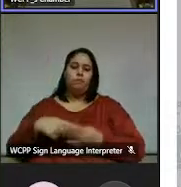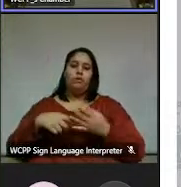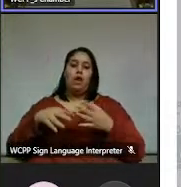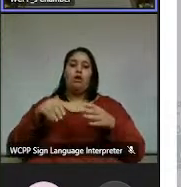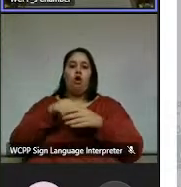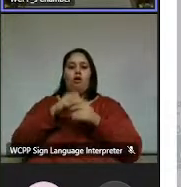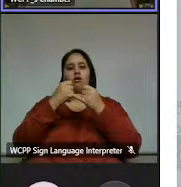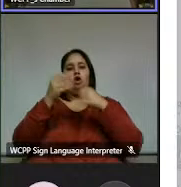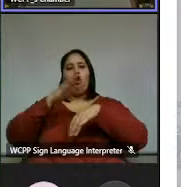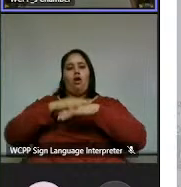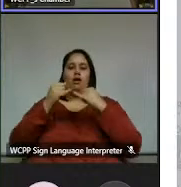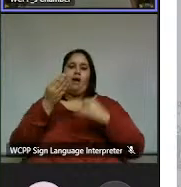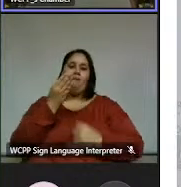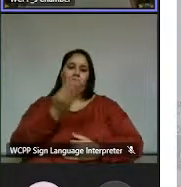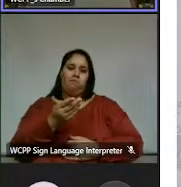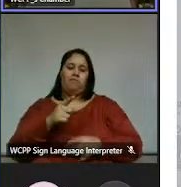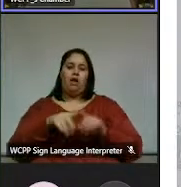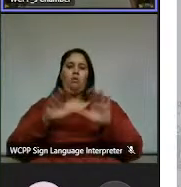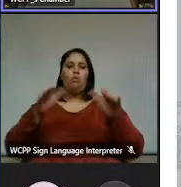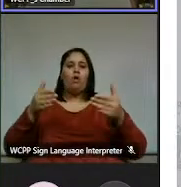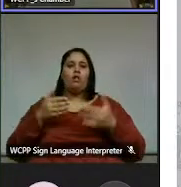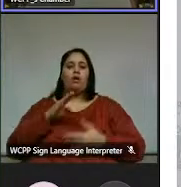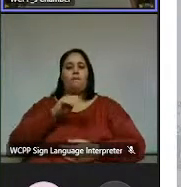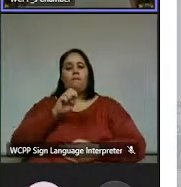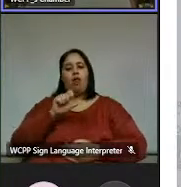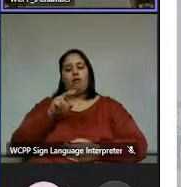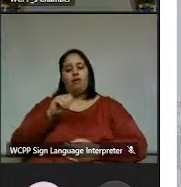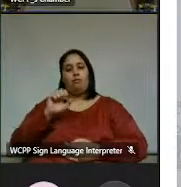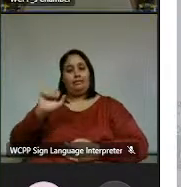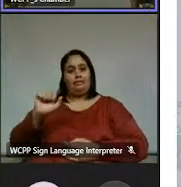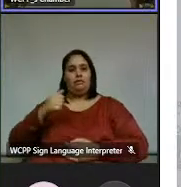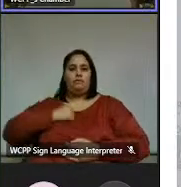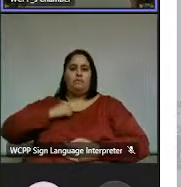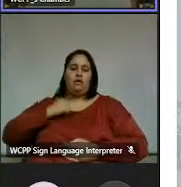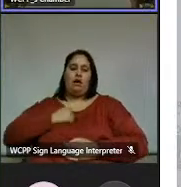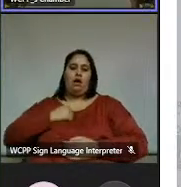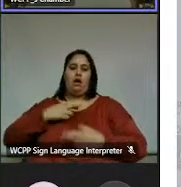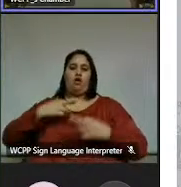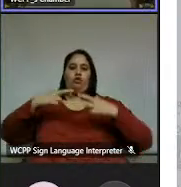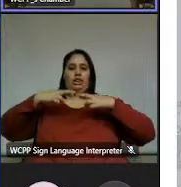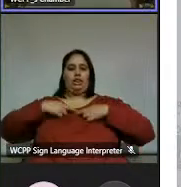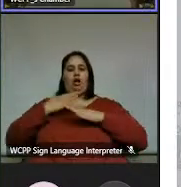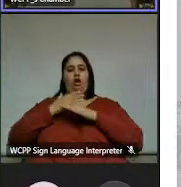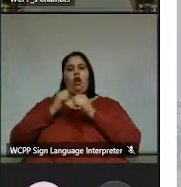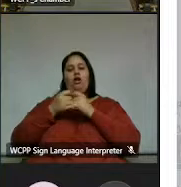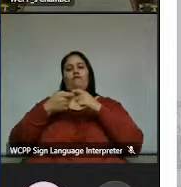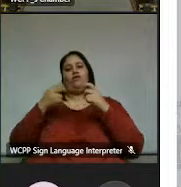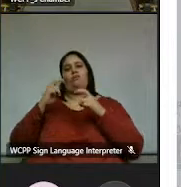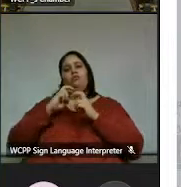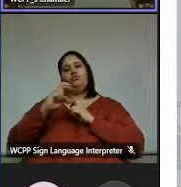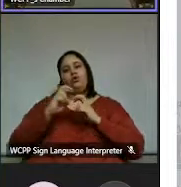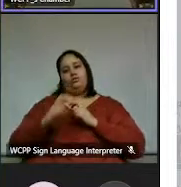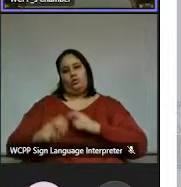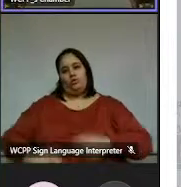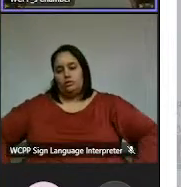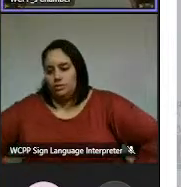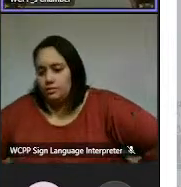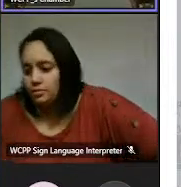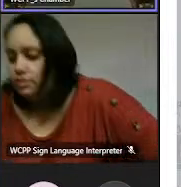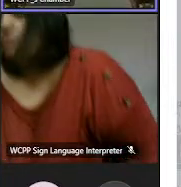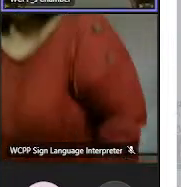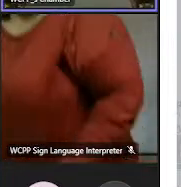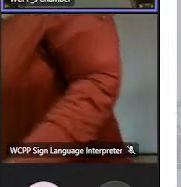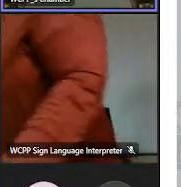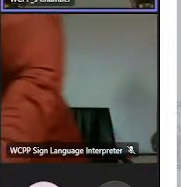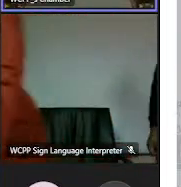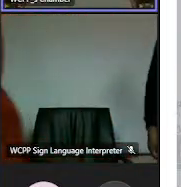virtually, as well as Malcolm Waters, who is my retired colleague from Transport. Thank you so much to the